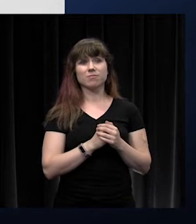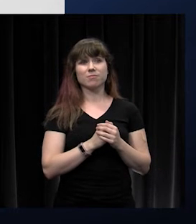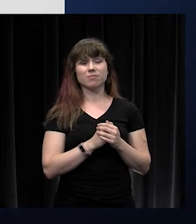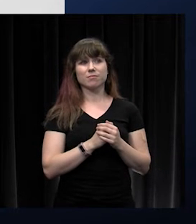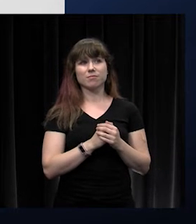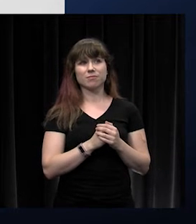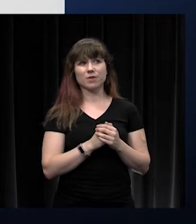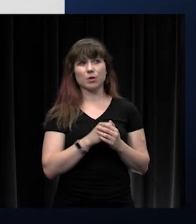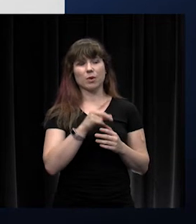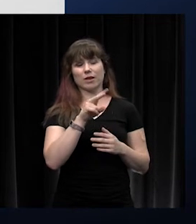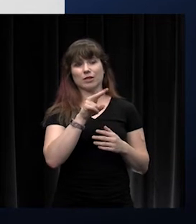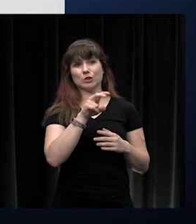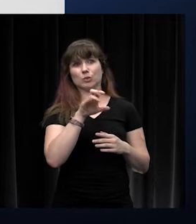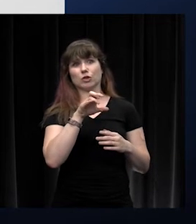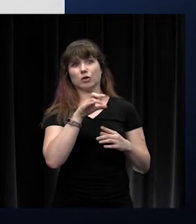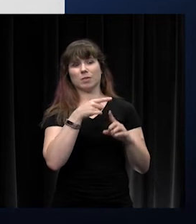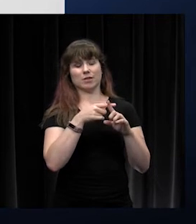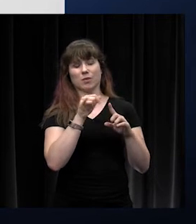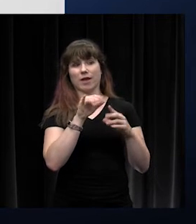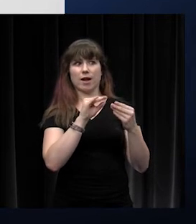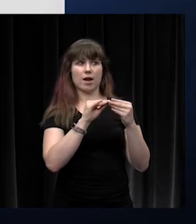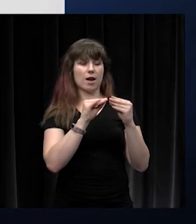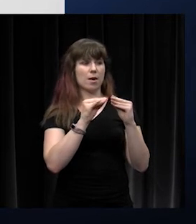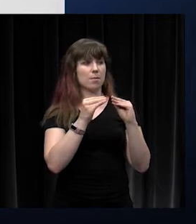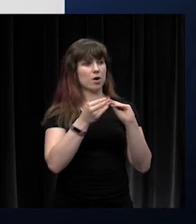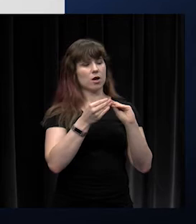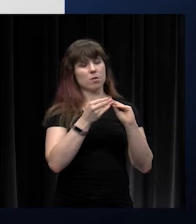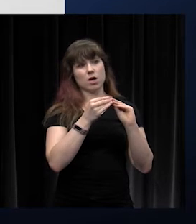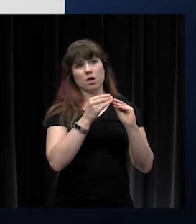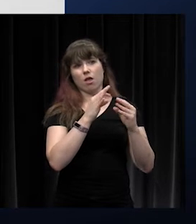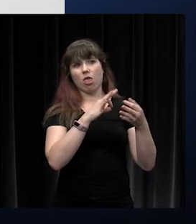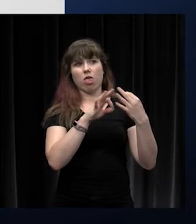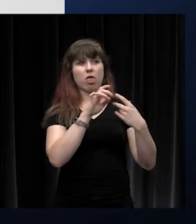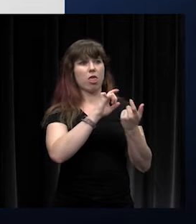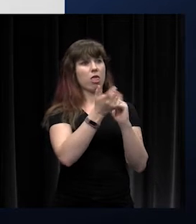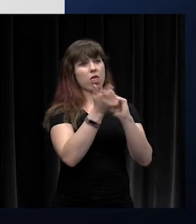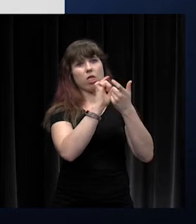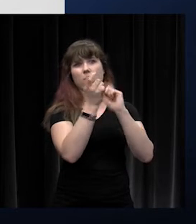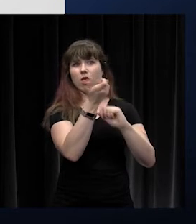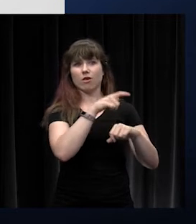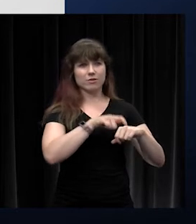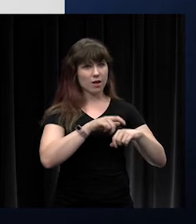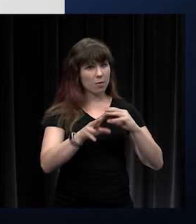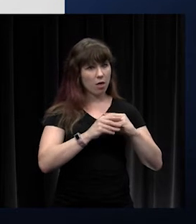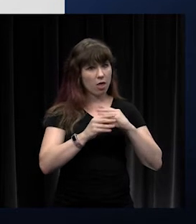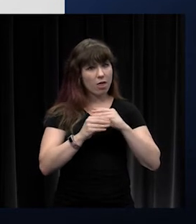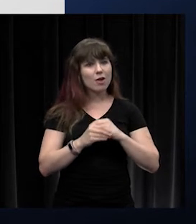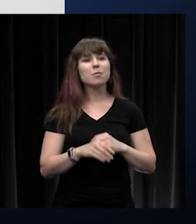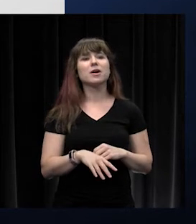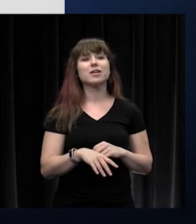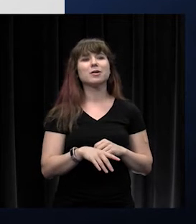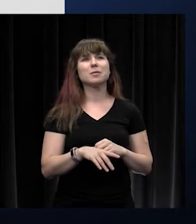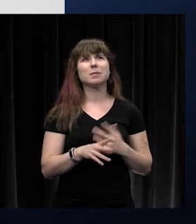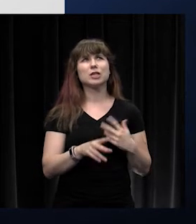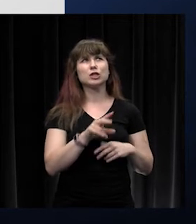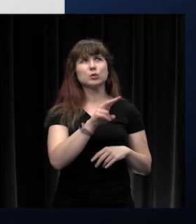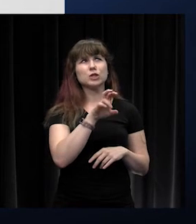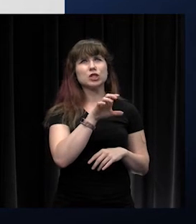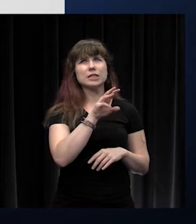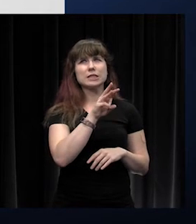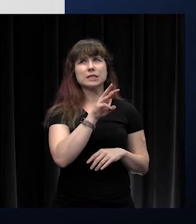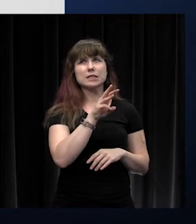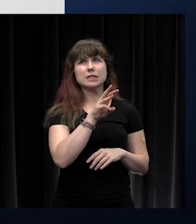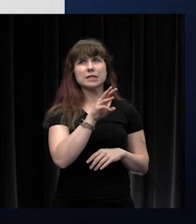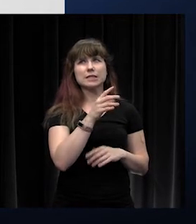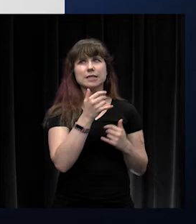This number keeps changing, so Mr. O'Dell and I decided just to put 200 plus. It was 216 maybe earlier